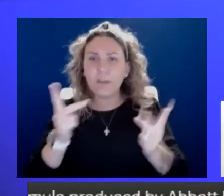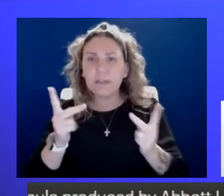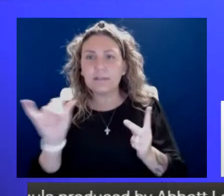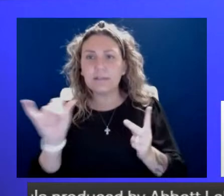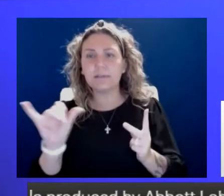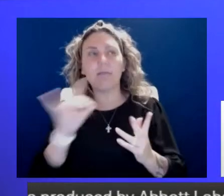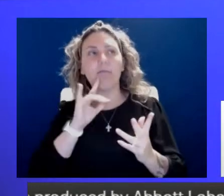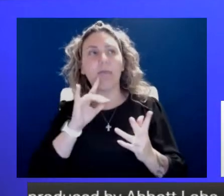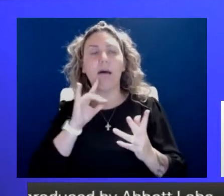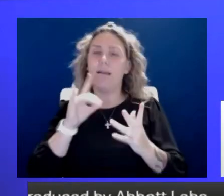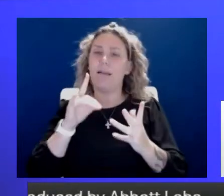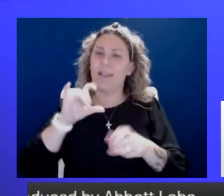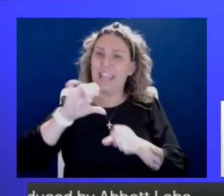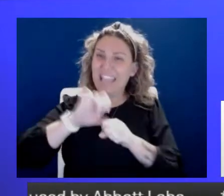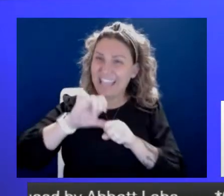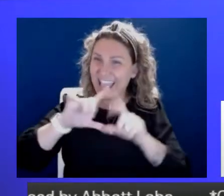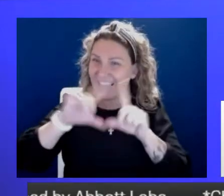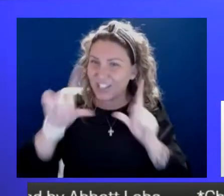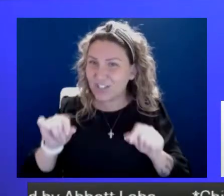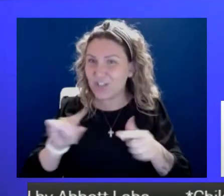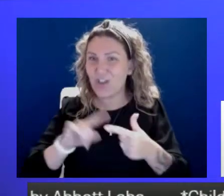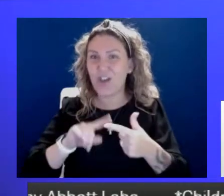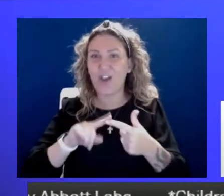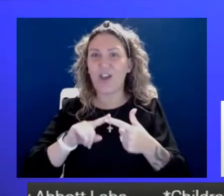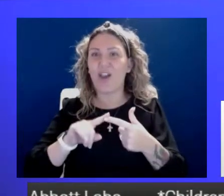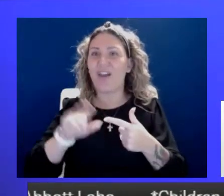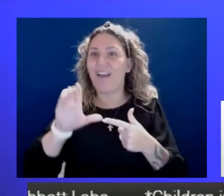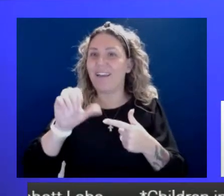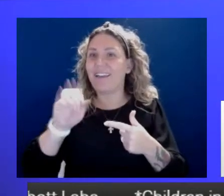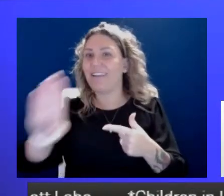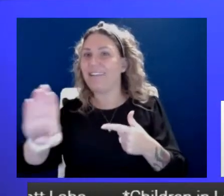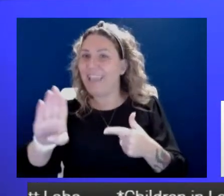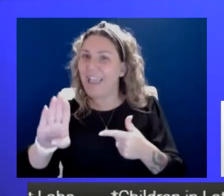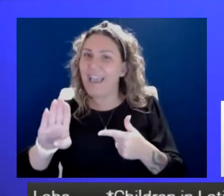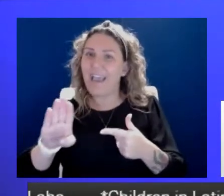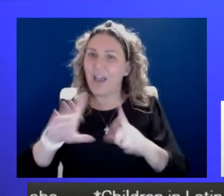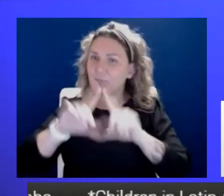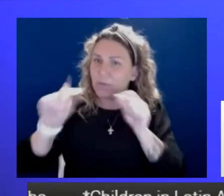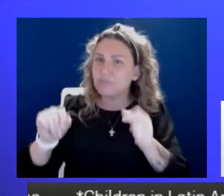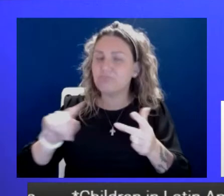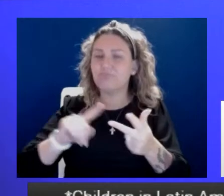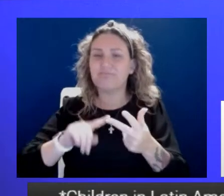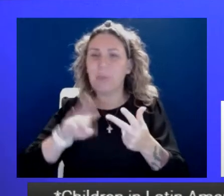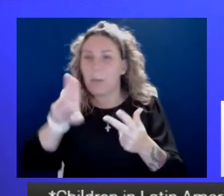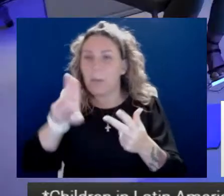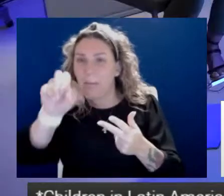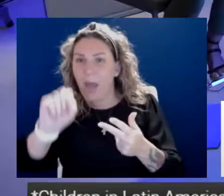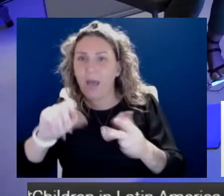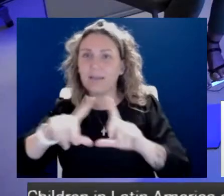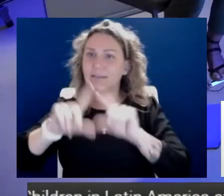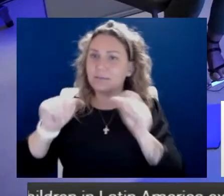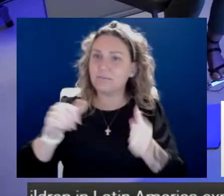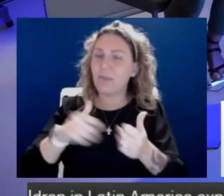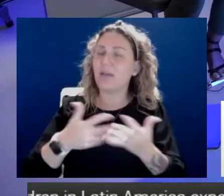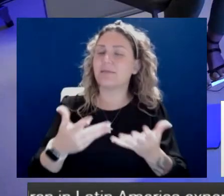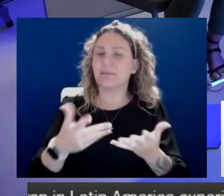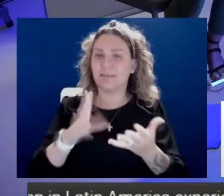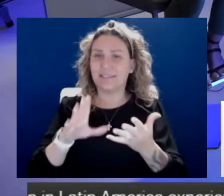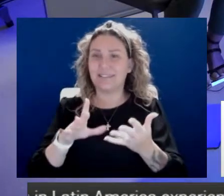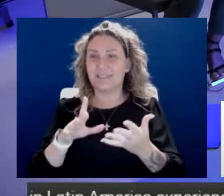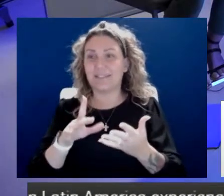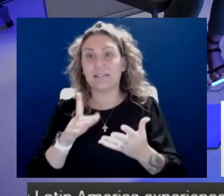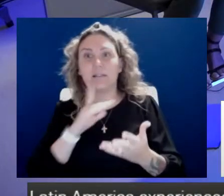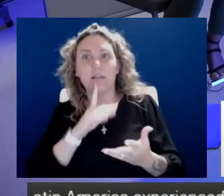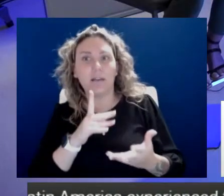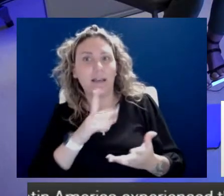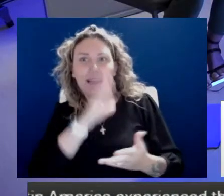cards, cab passes, even bus vouchers to help patients get to and from. It's that saying, it never hurts to ask, but